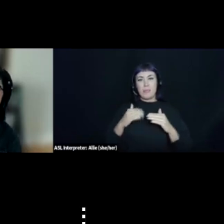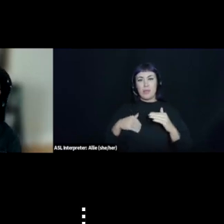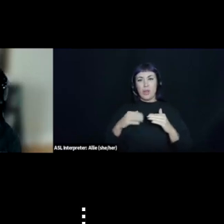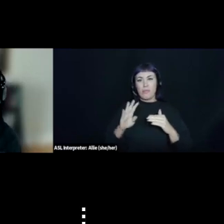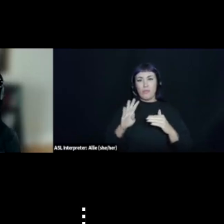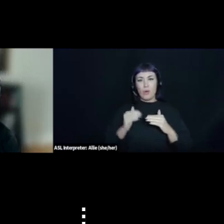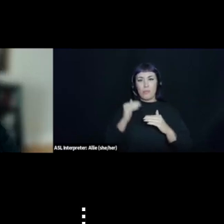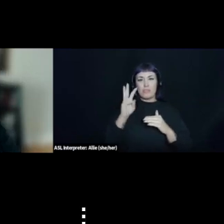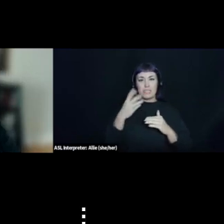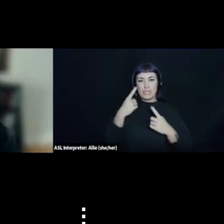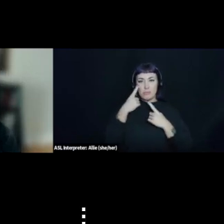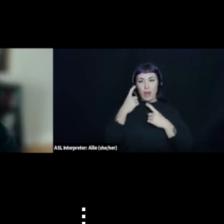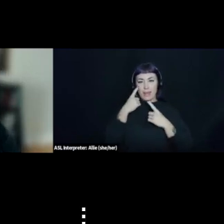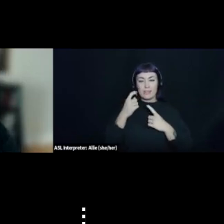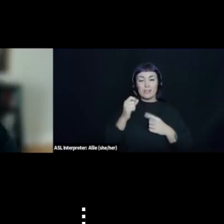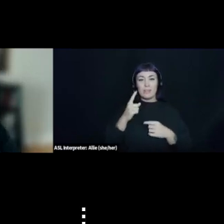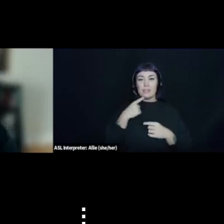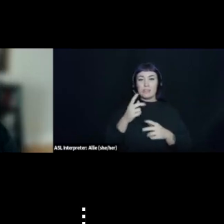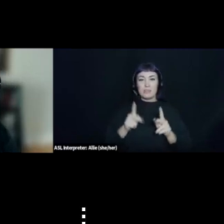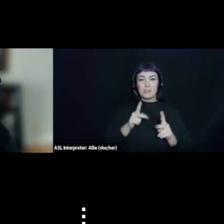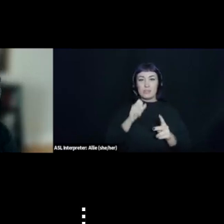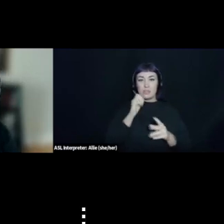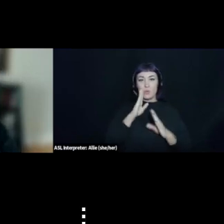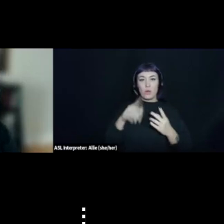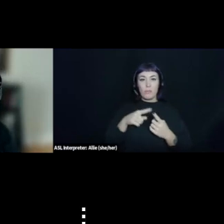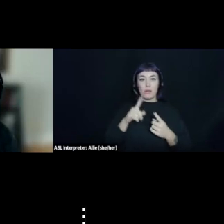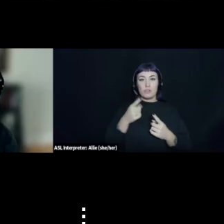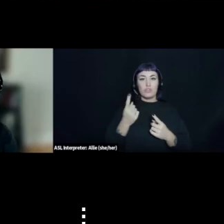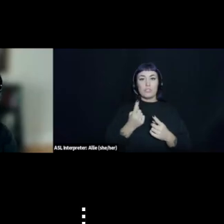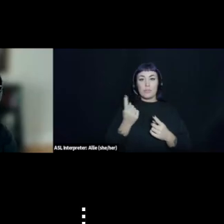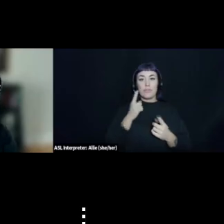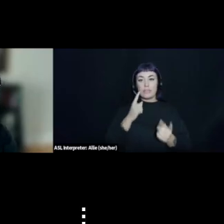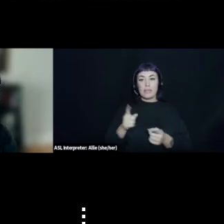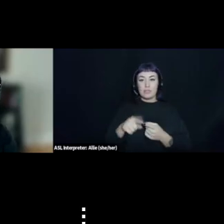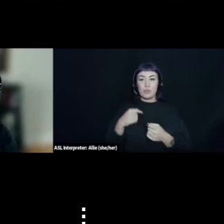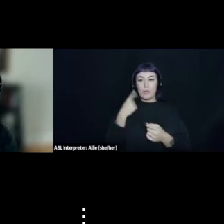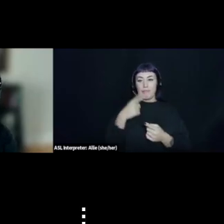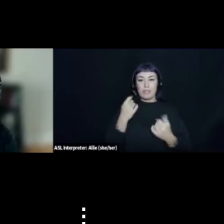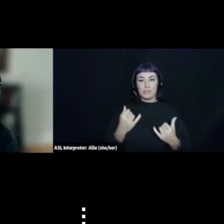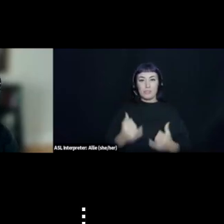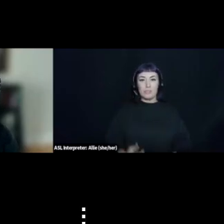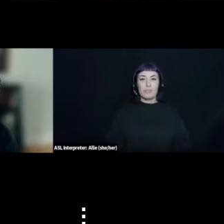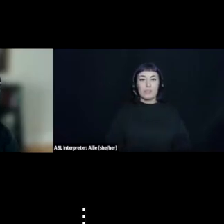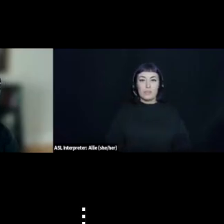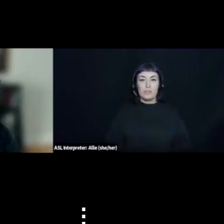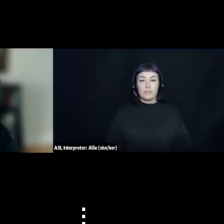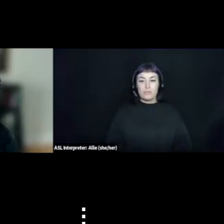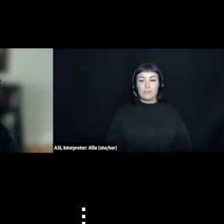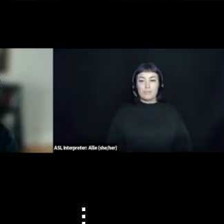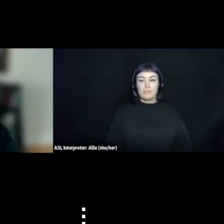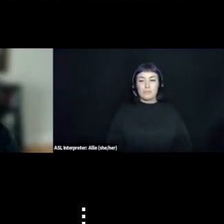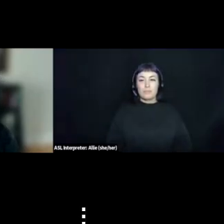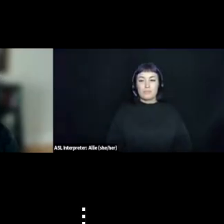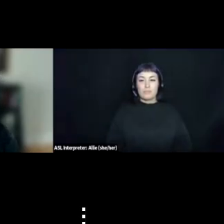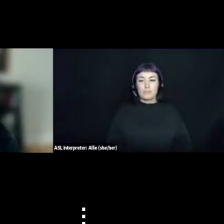above a 6, I'm crying. And I just tell people, don't worry about it. It's just something that's happening to my face right now. And it